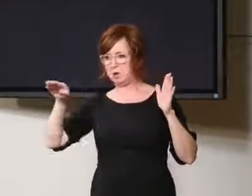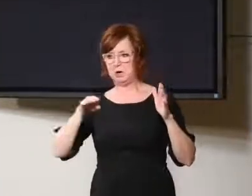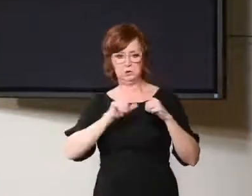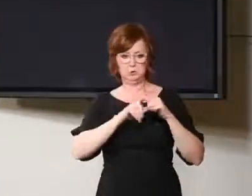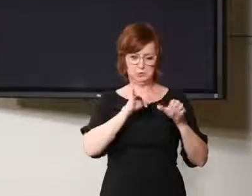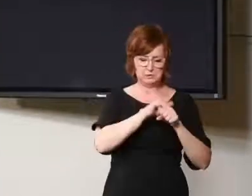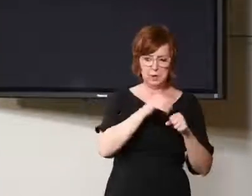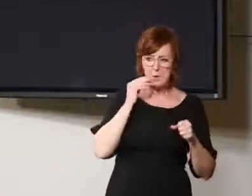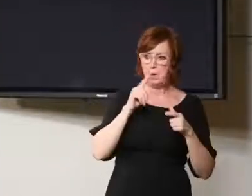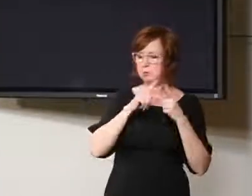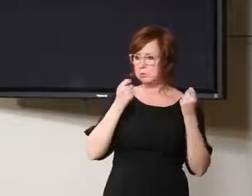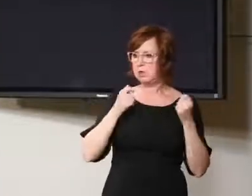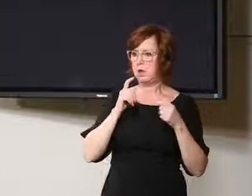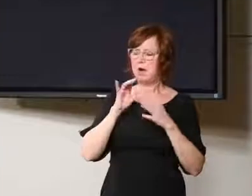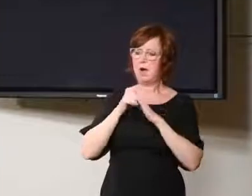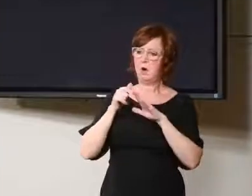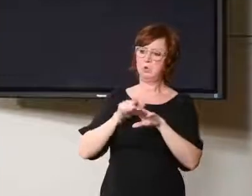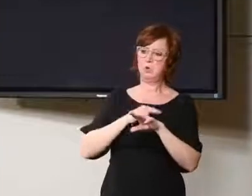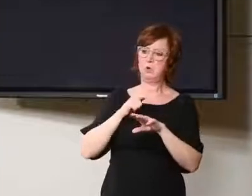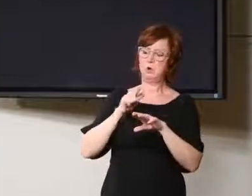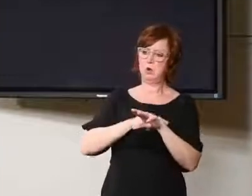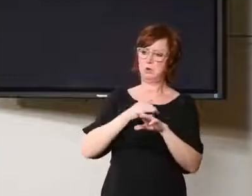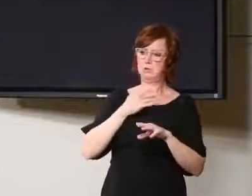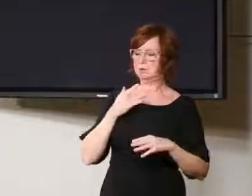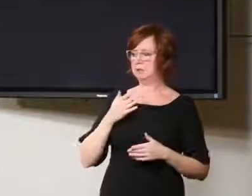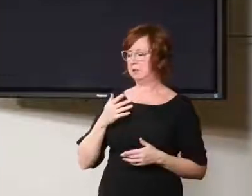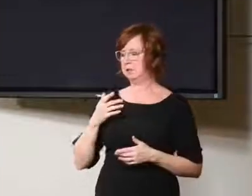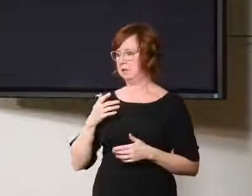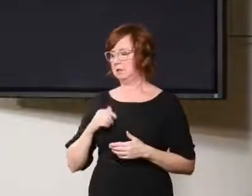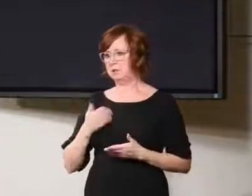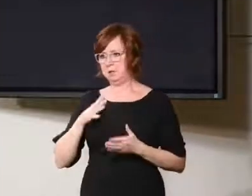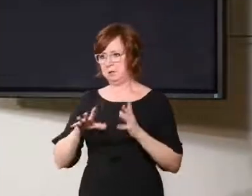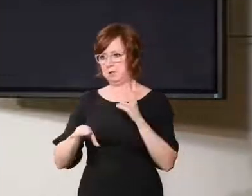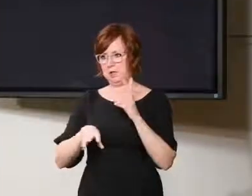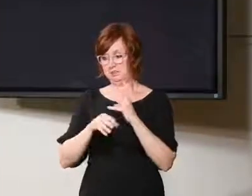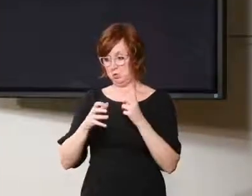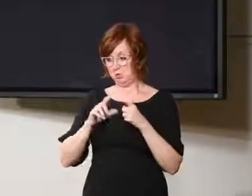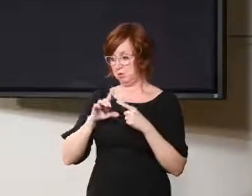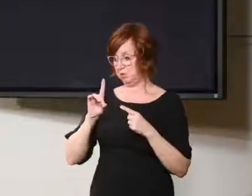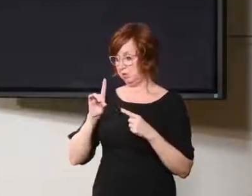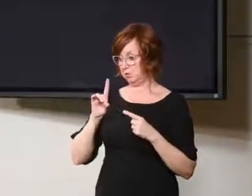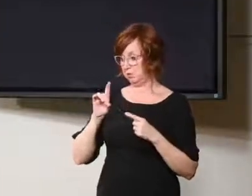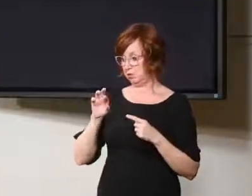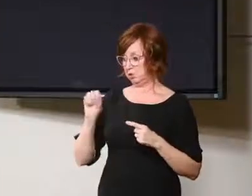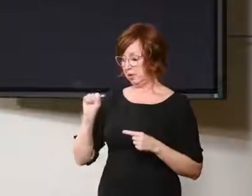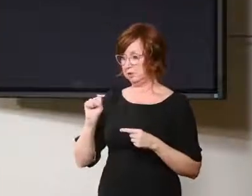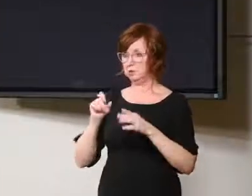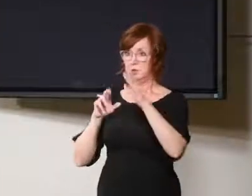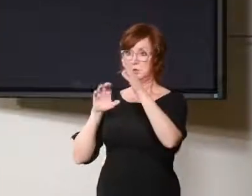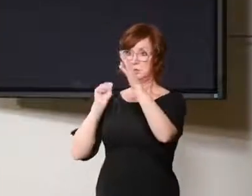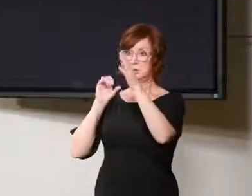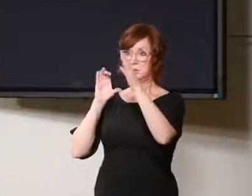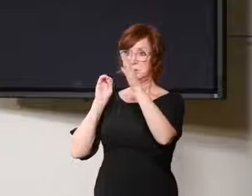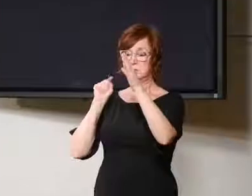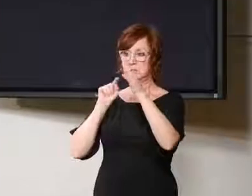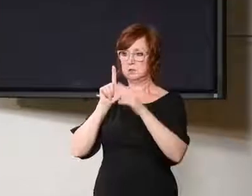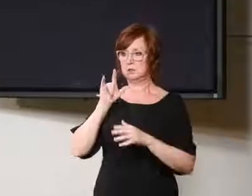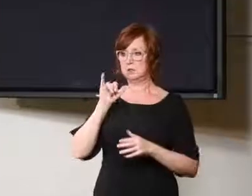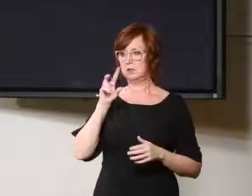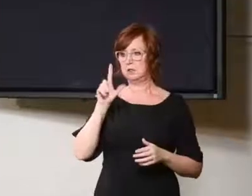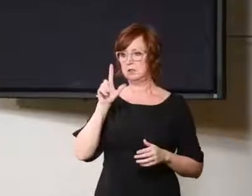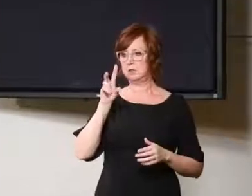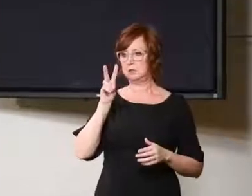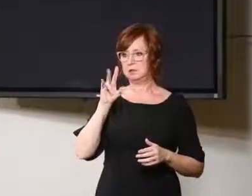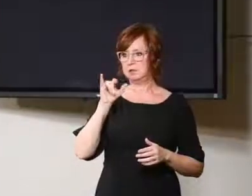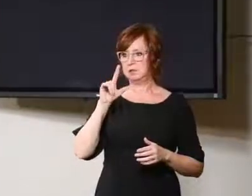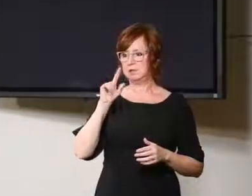seen hasn't, and Dr. Shahab, you may want to add to this, or Scott Livingston, but I'm just going off my memory of the last I looked